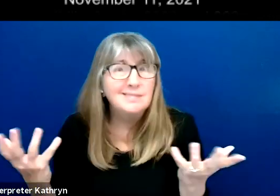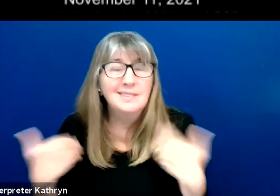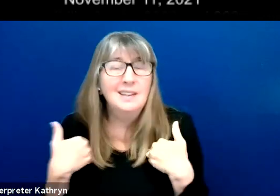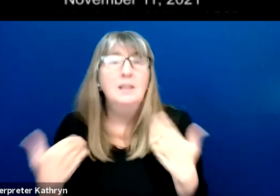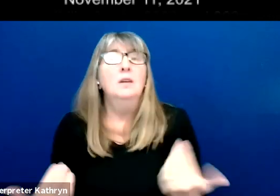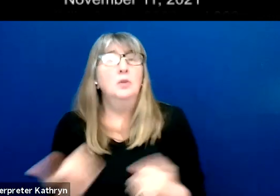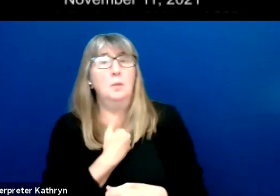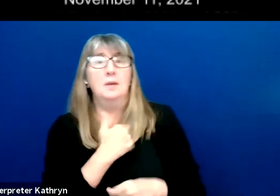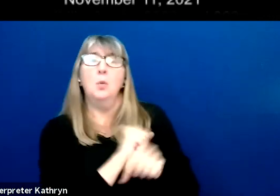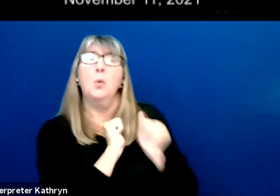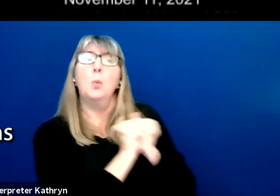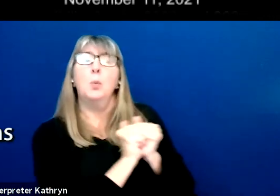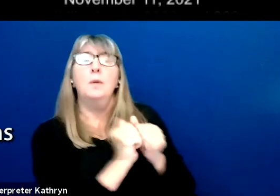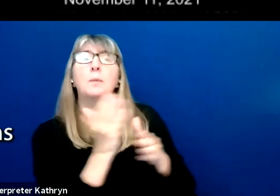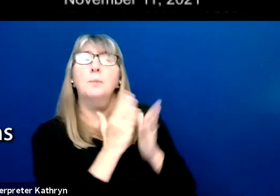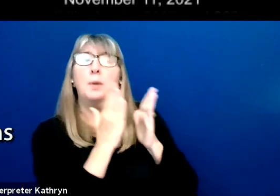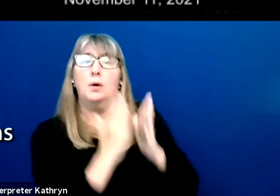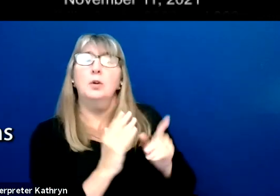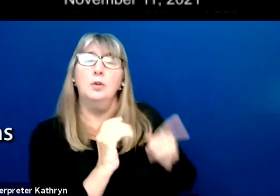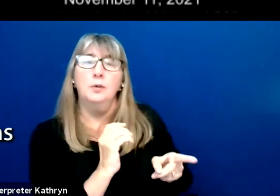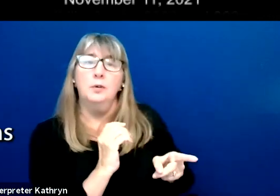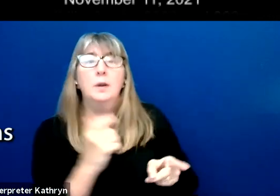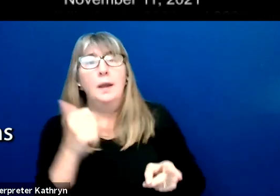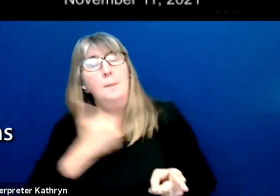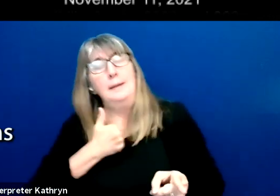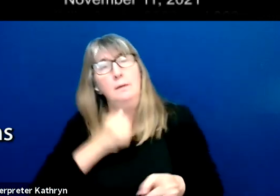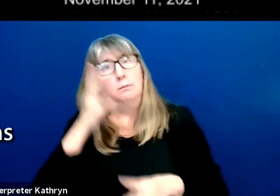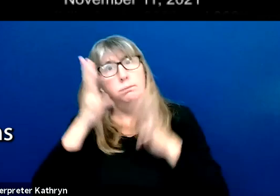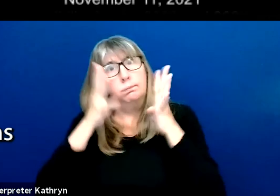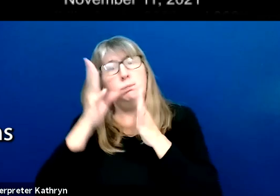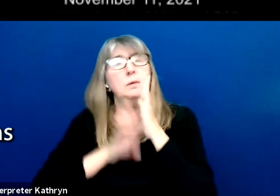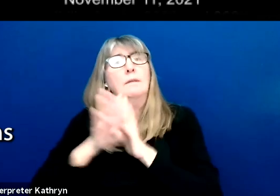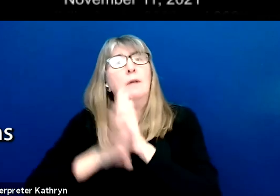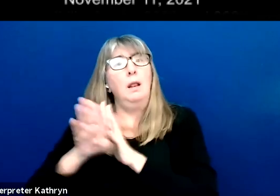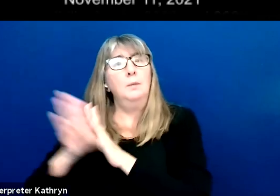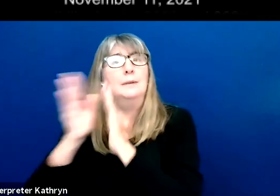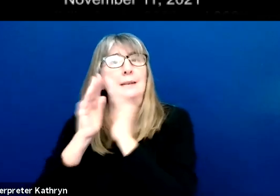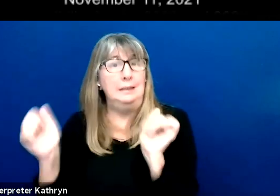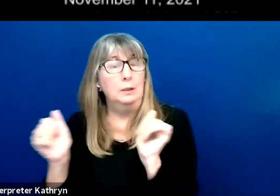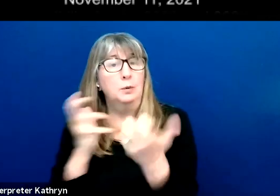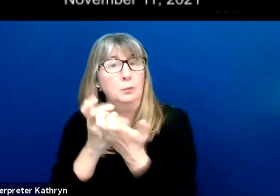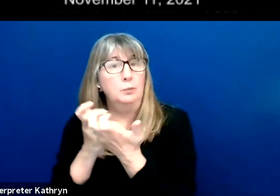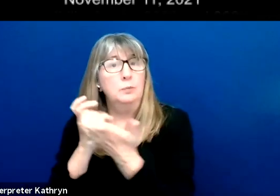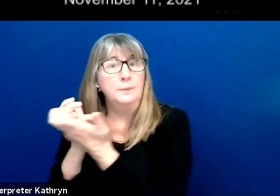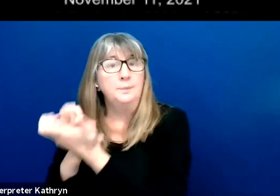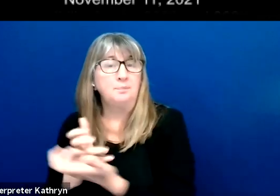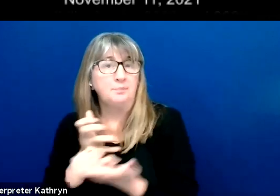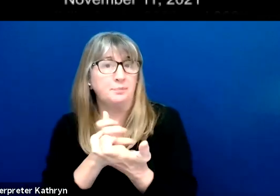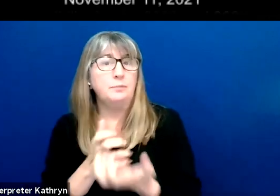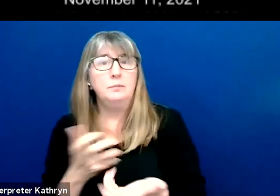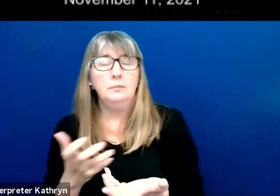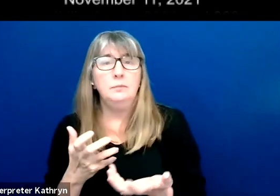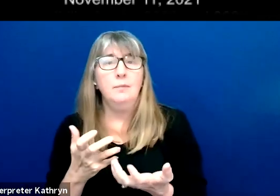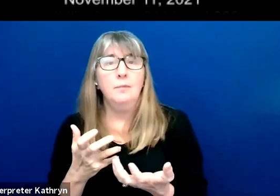with a partner, and I had to develop all of these systems, which were how am I going to